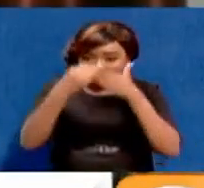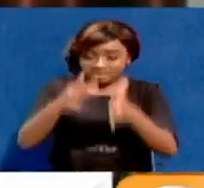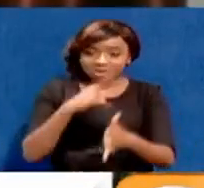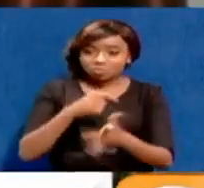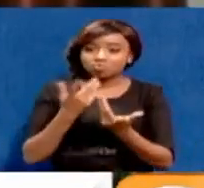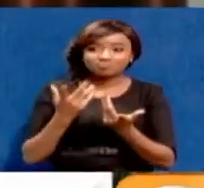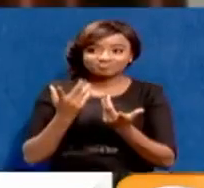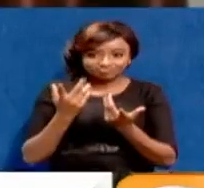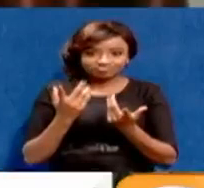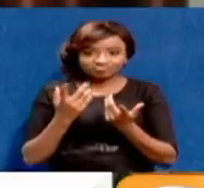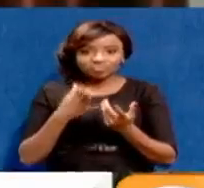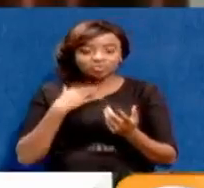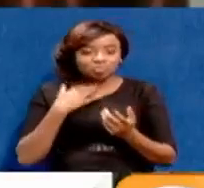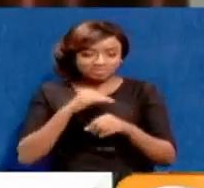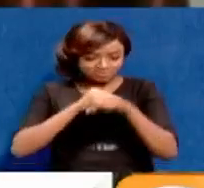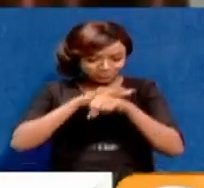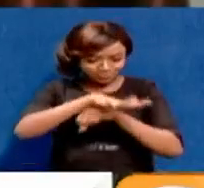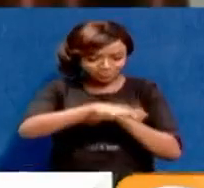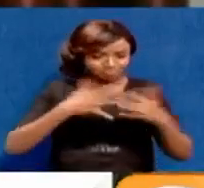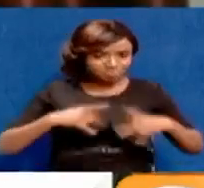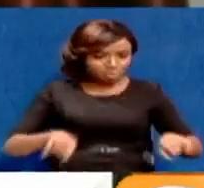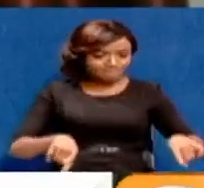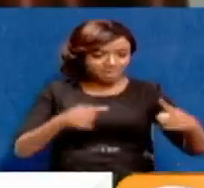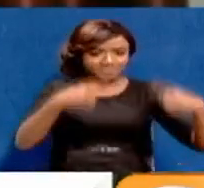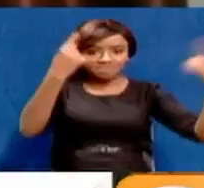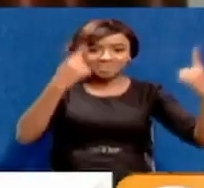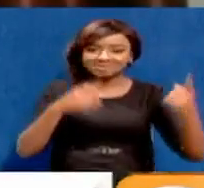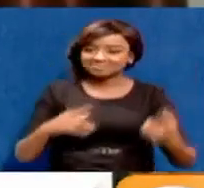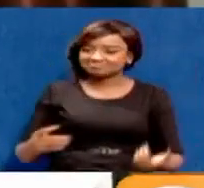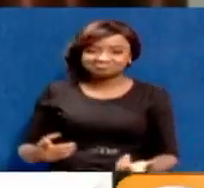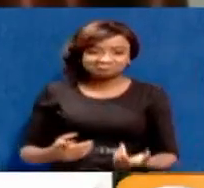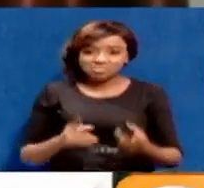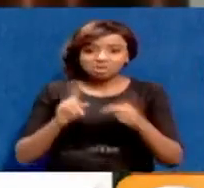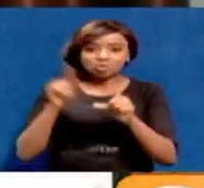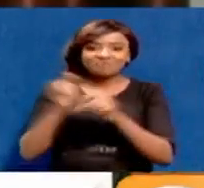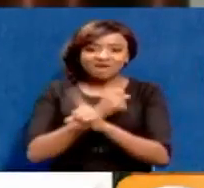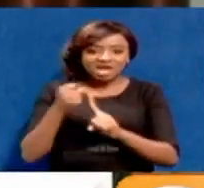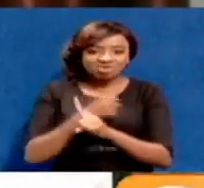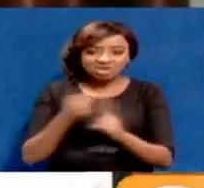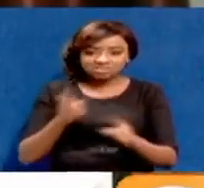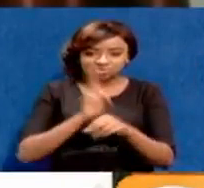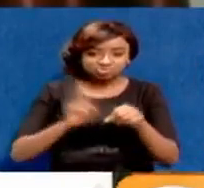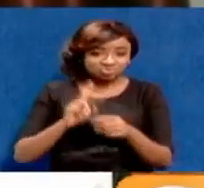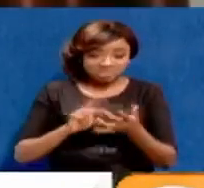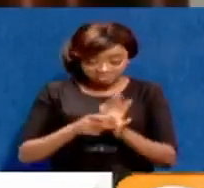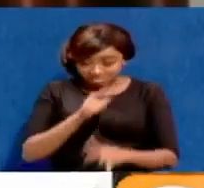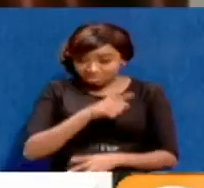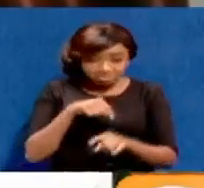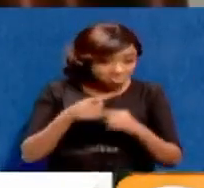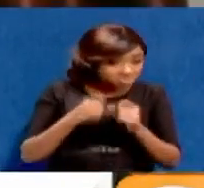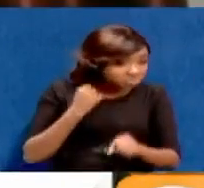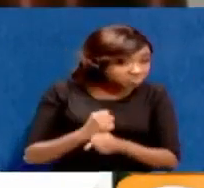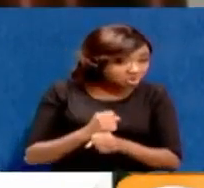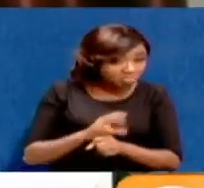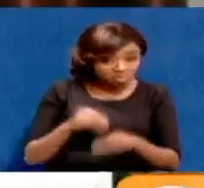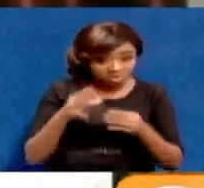who thrives in driving divisions and creating tensions and using violence to intimidate, you should